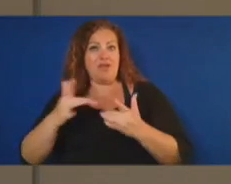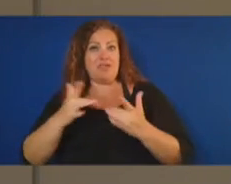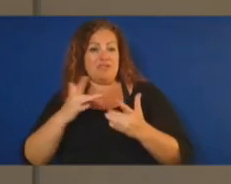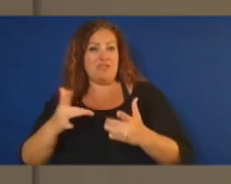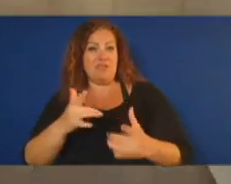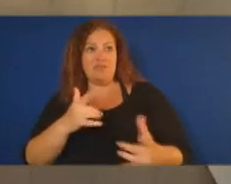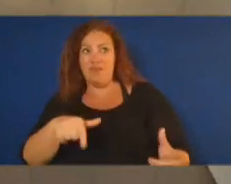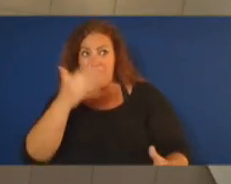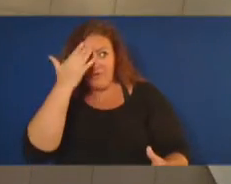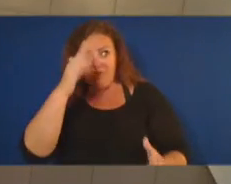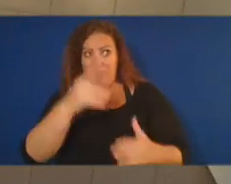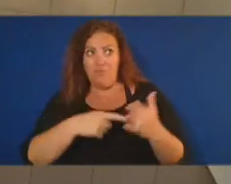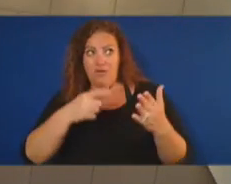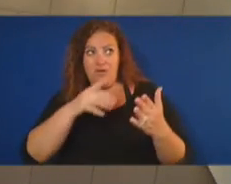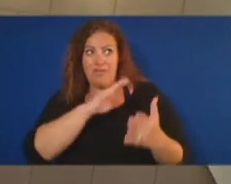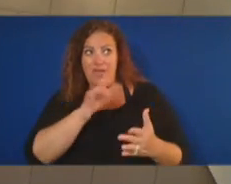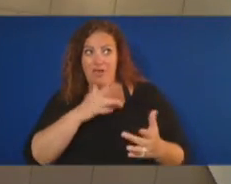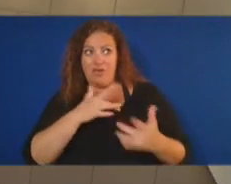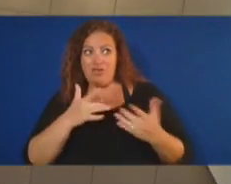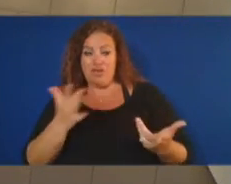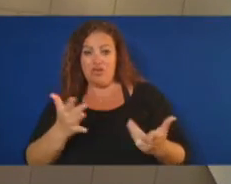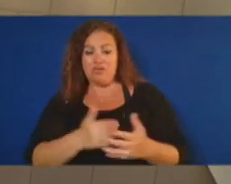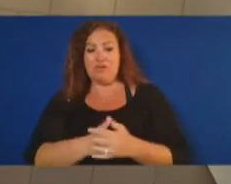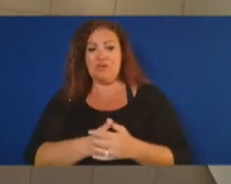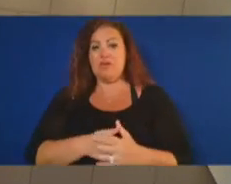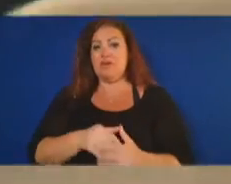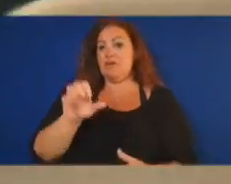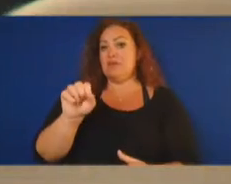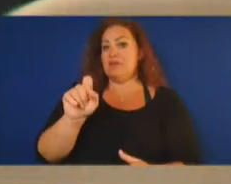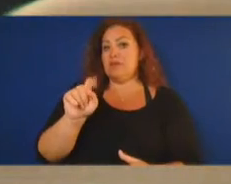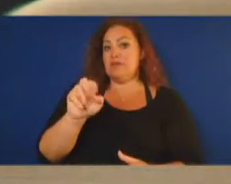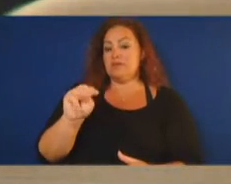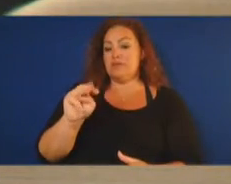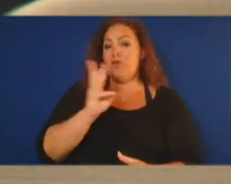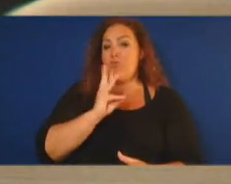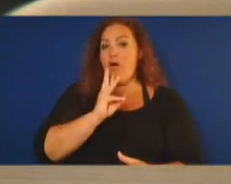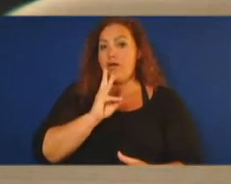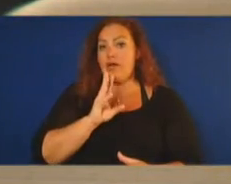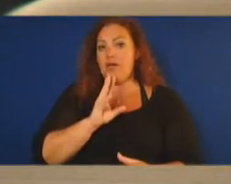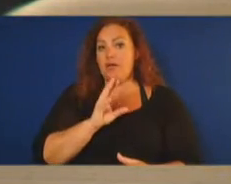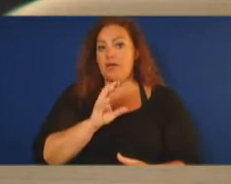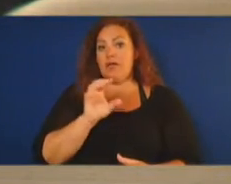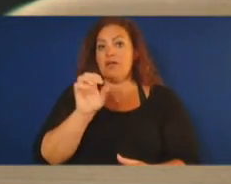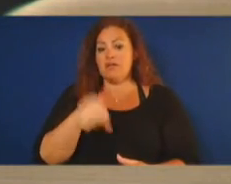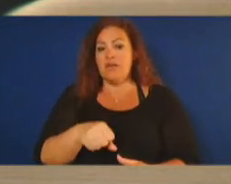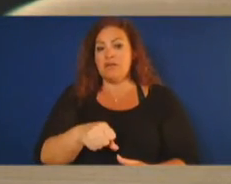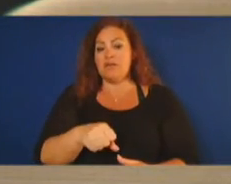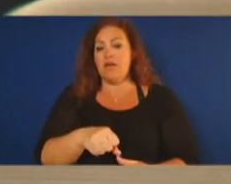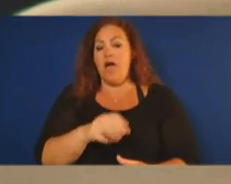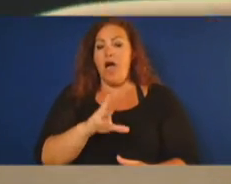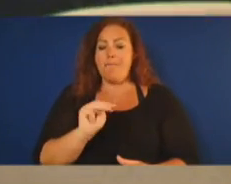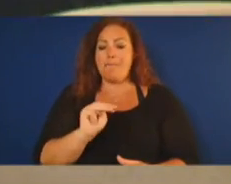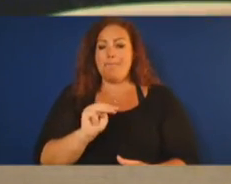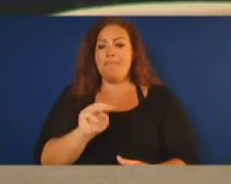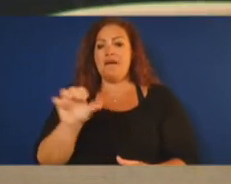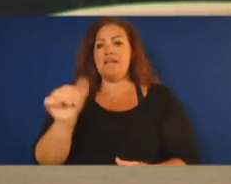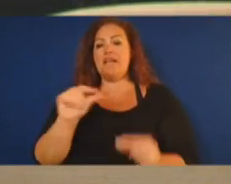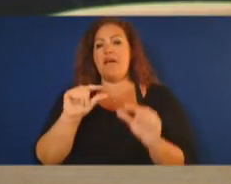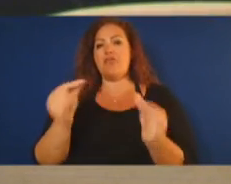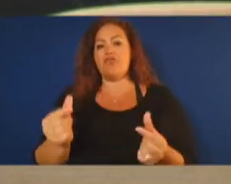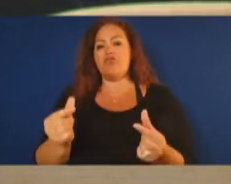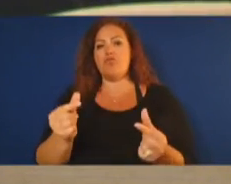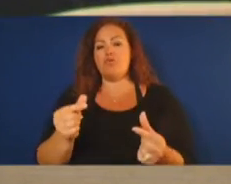what those were from the storm water perspective yes yes um another group within storm water